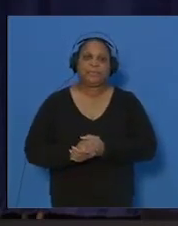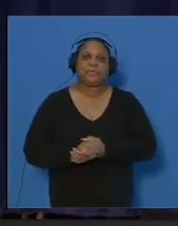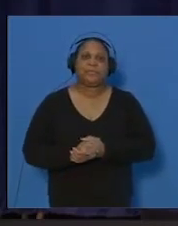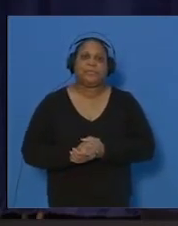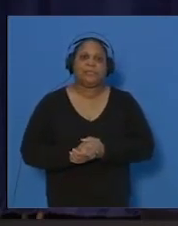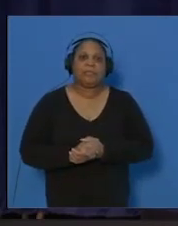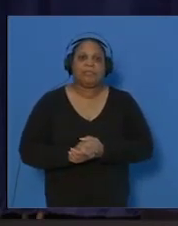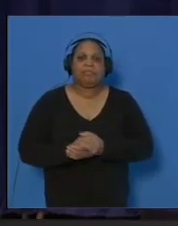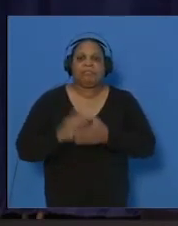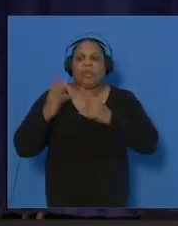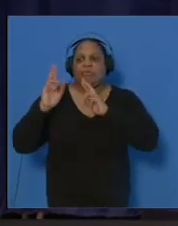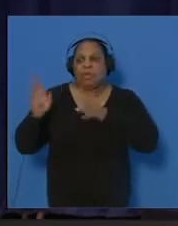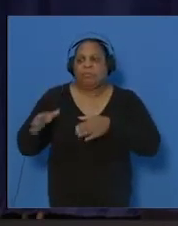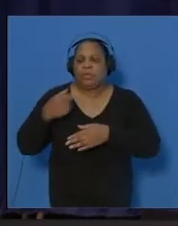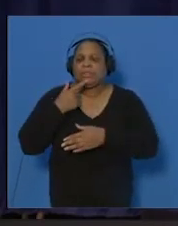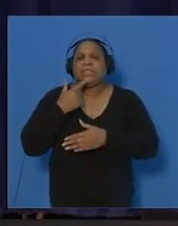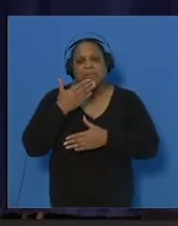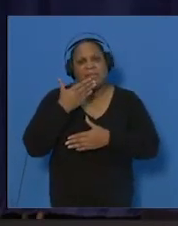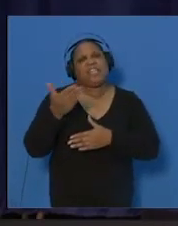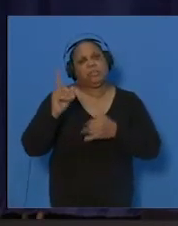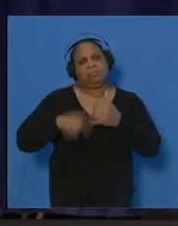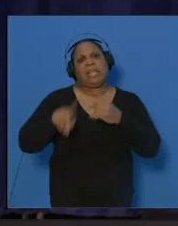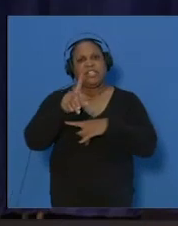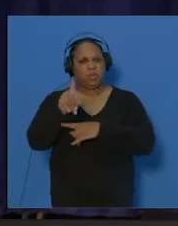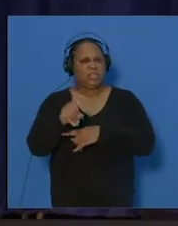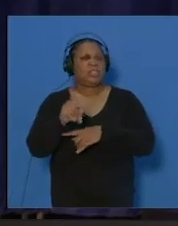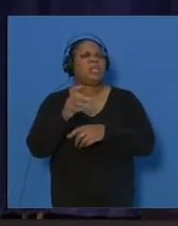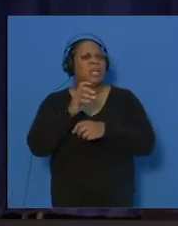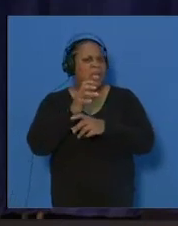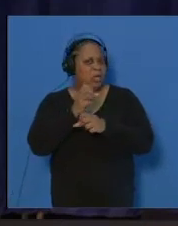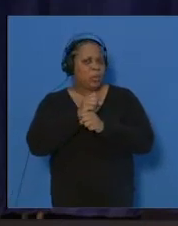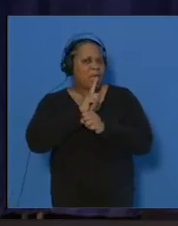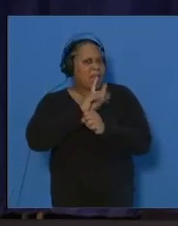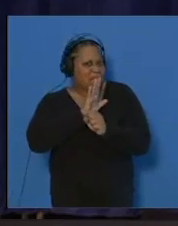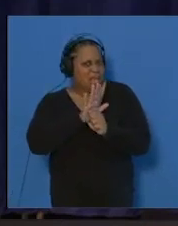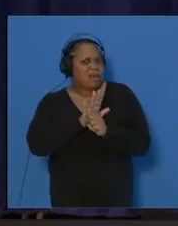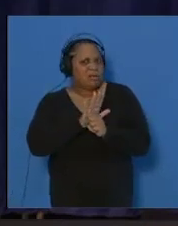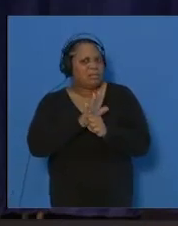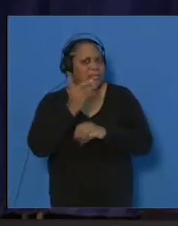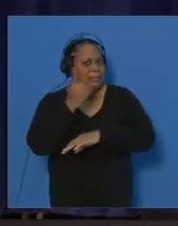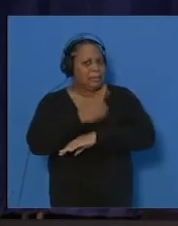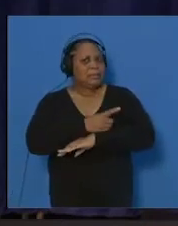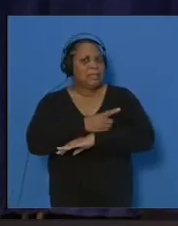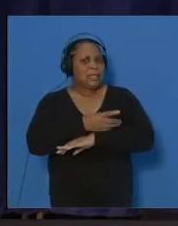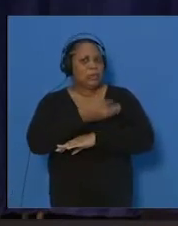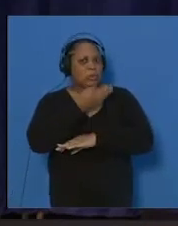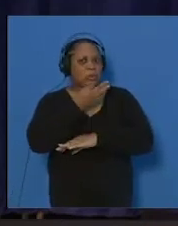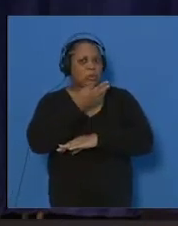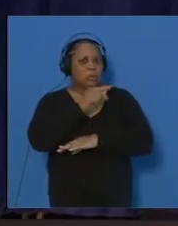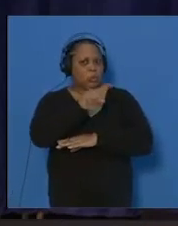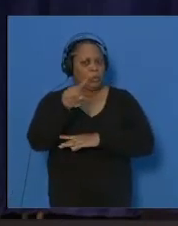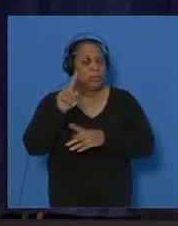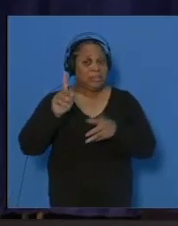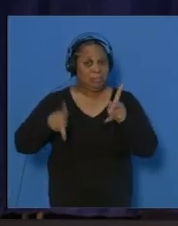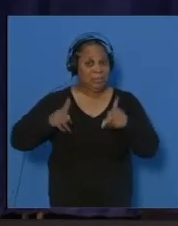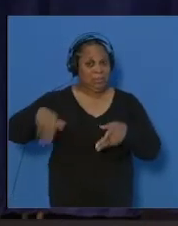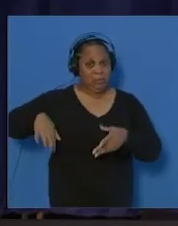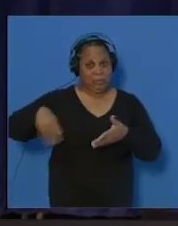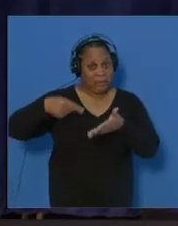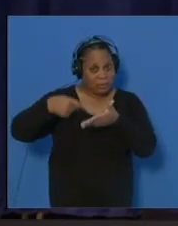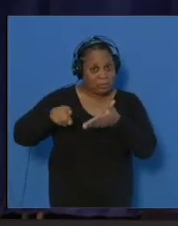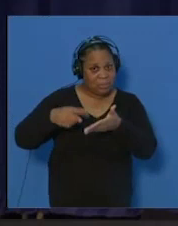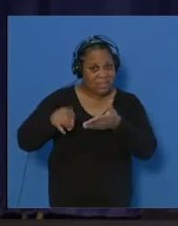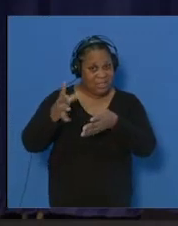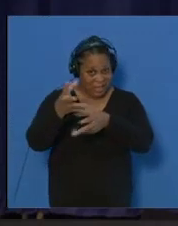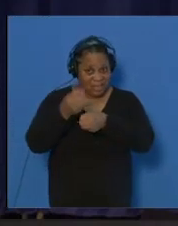Thank you, sir. Last question. Can we get a guarantee of a day coming when these unpaid folks can get their benefits? Is